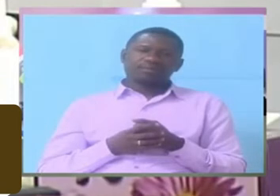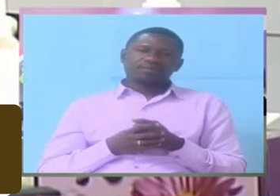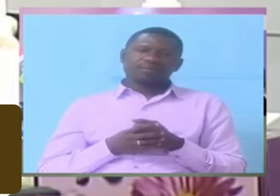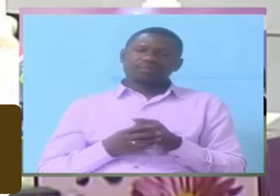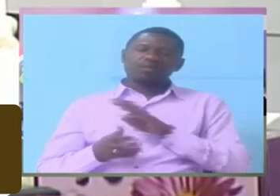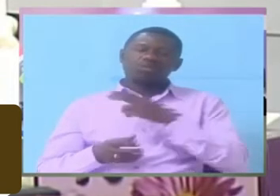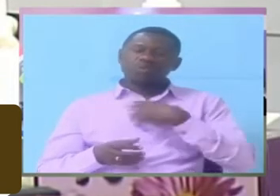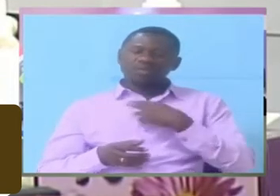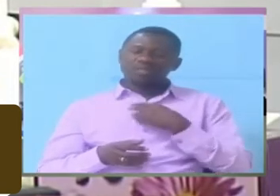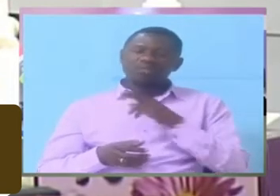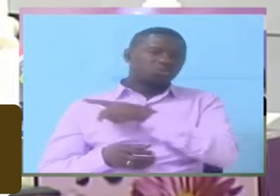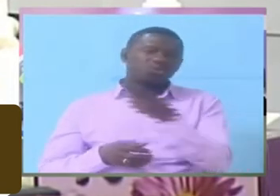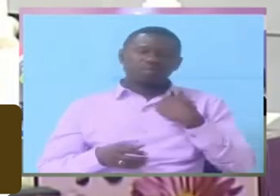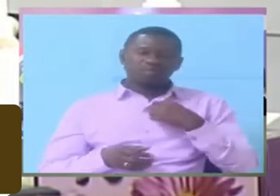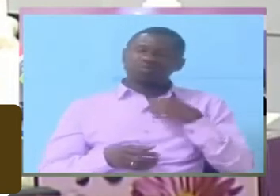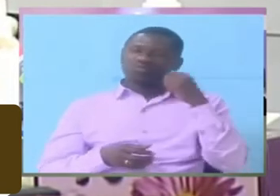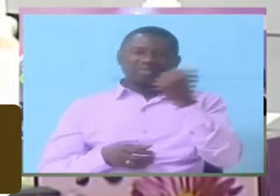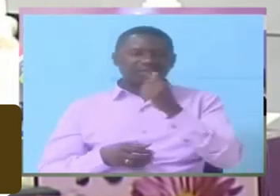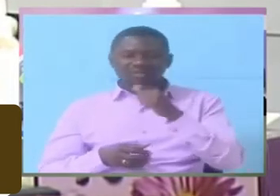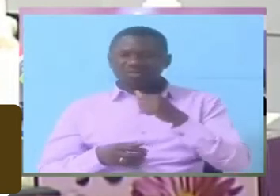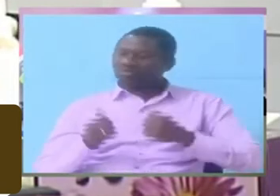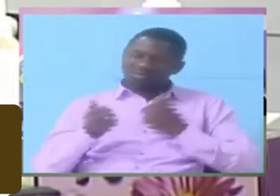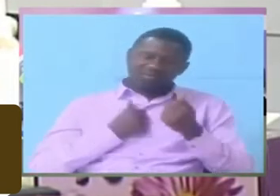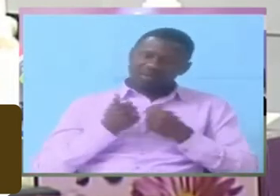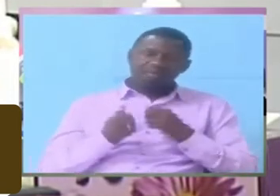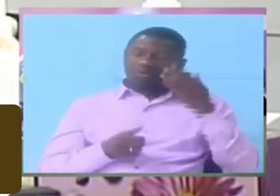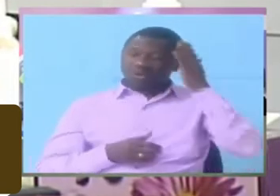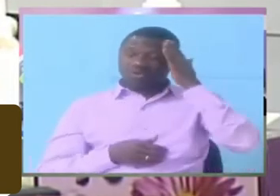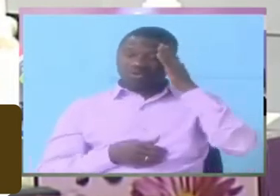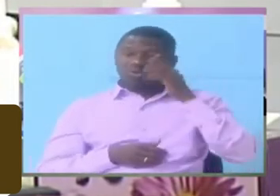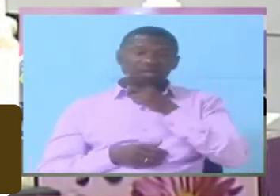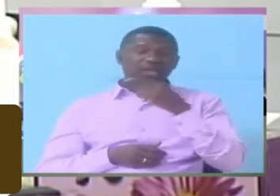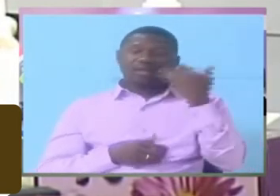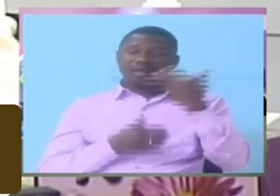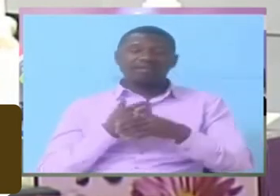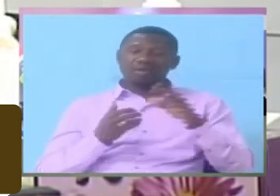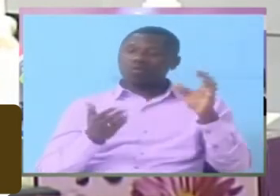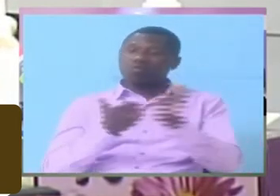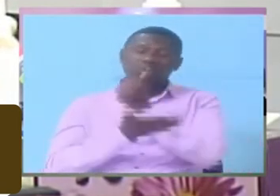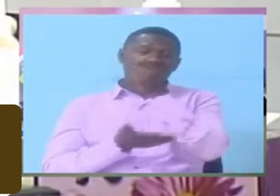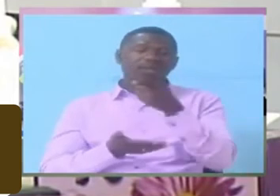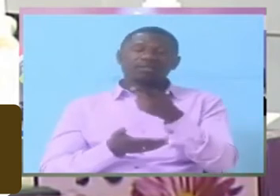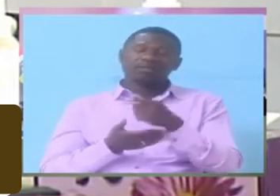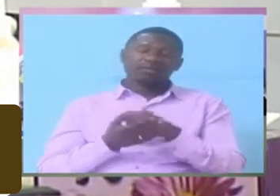that they will not win that war. Katwa kweta mala kuninga molu ki menu be bulale la